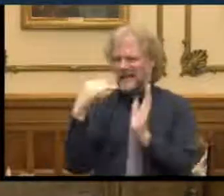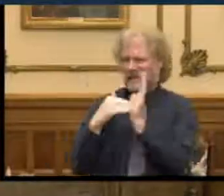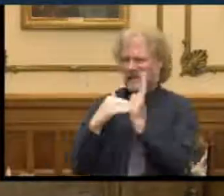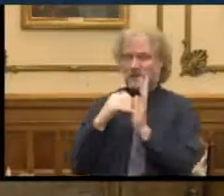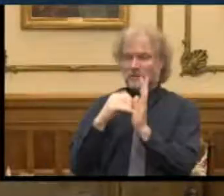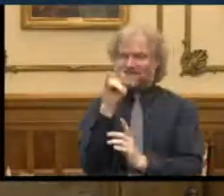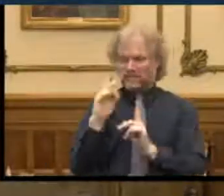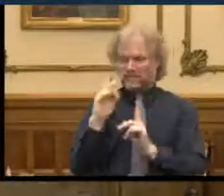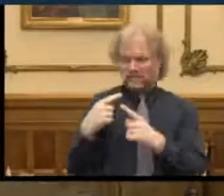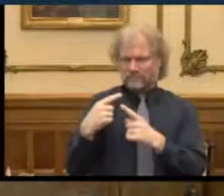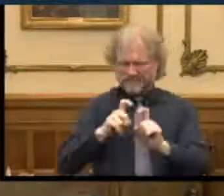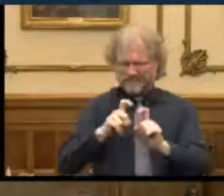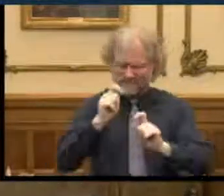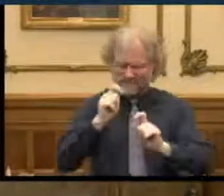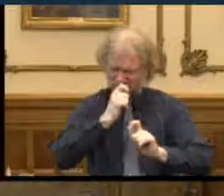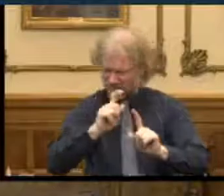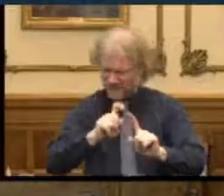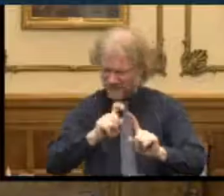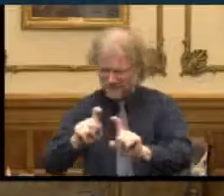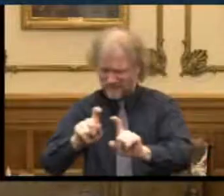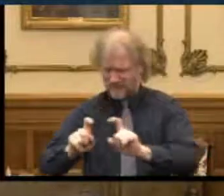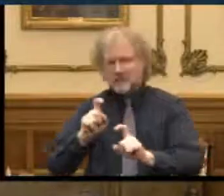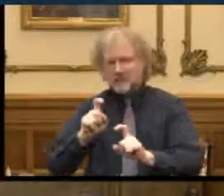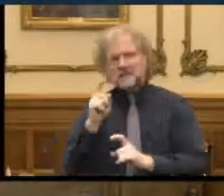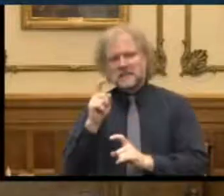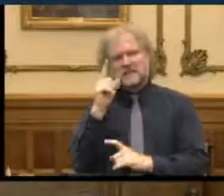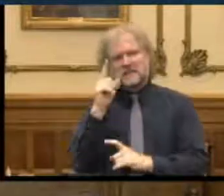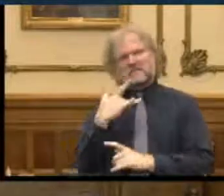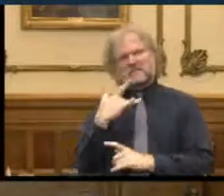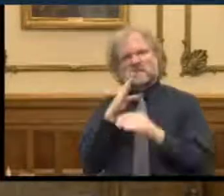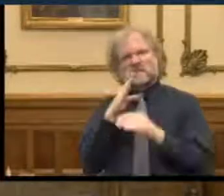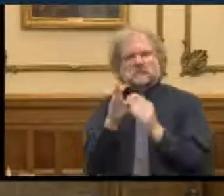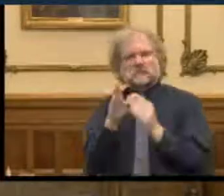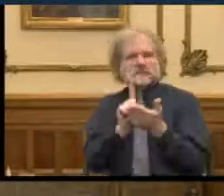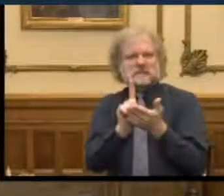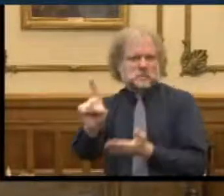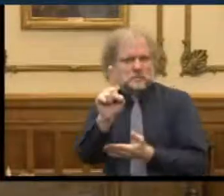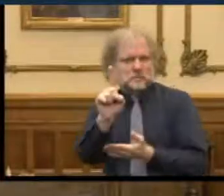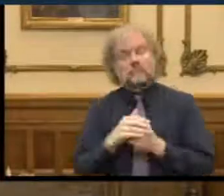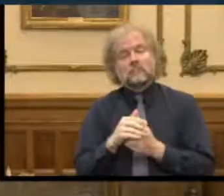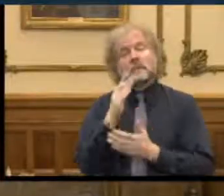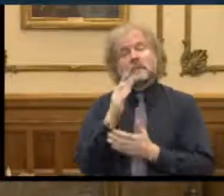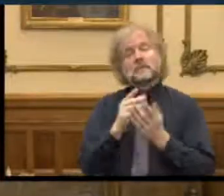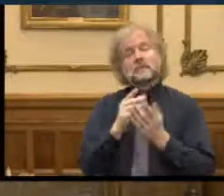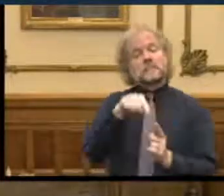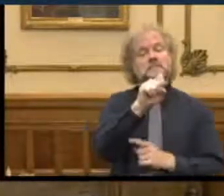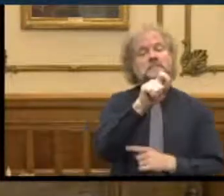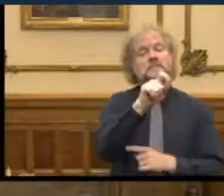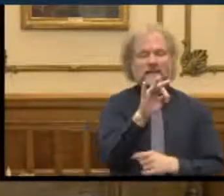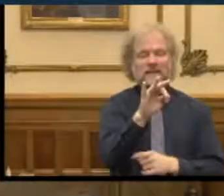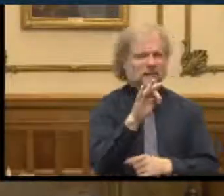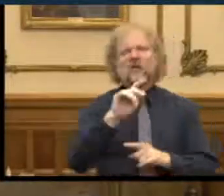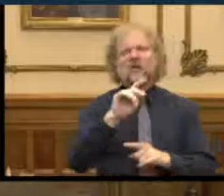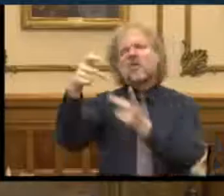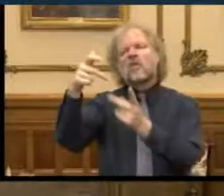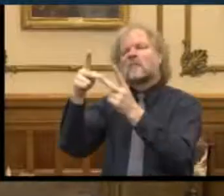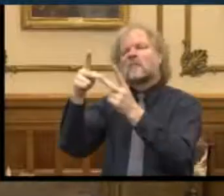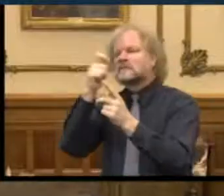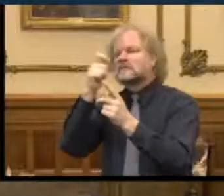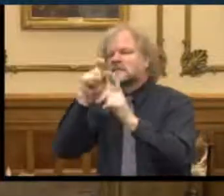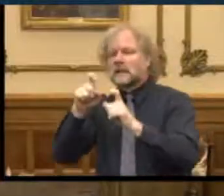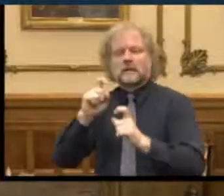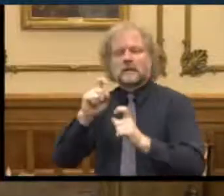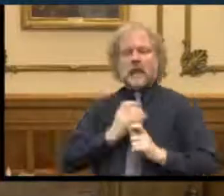staff so far and expect to wrap up testing next week. Some staff have been tested elsewhere and aren't being tested